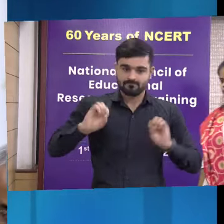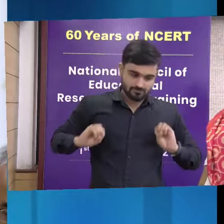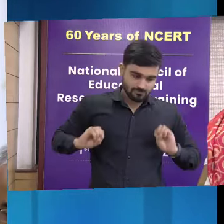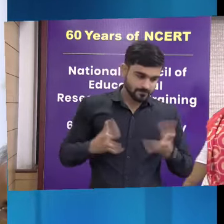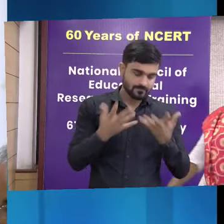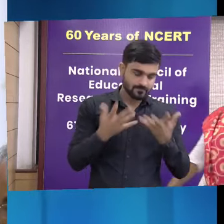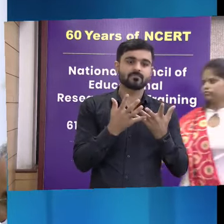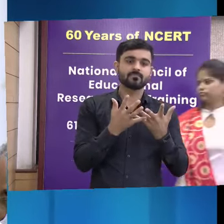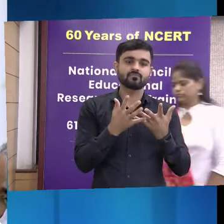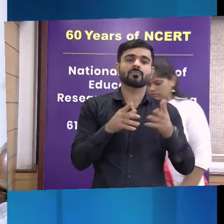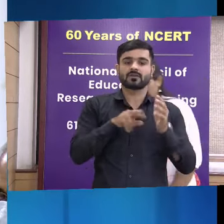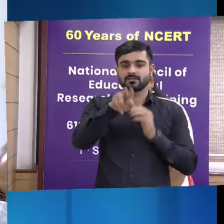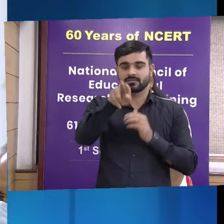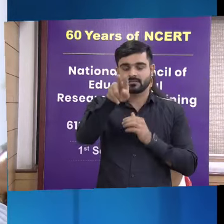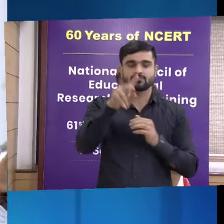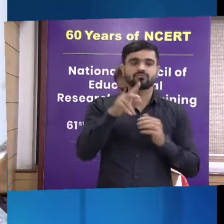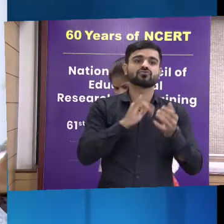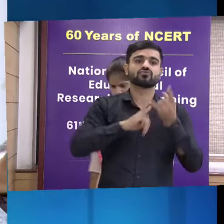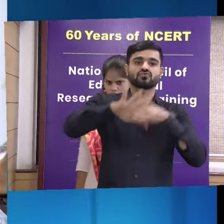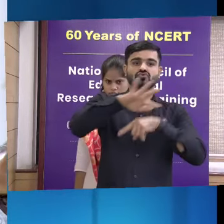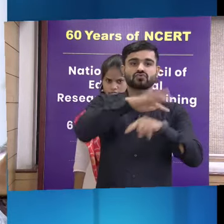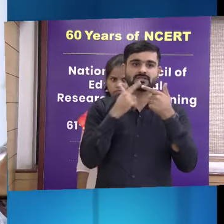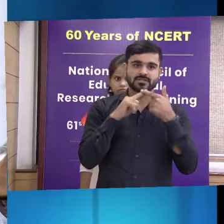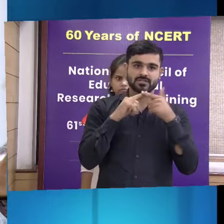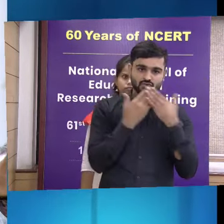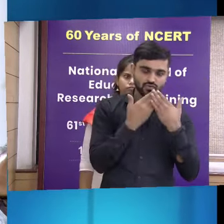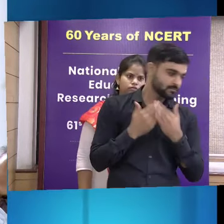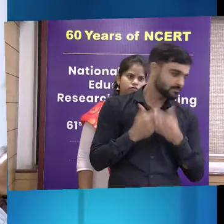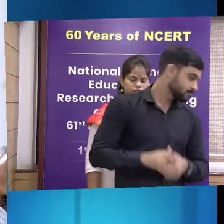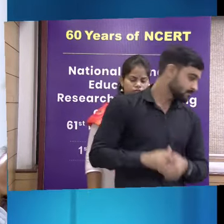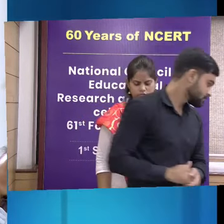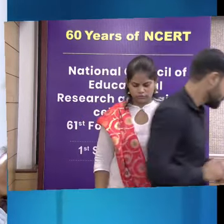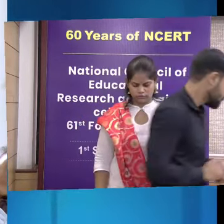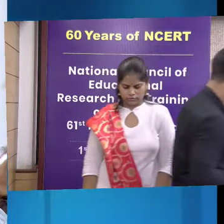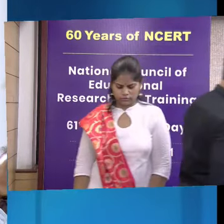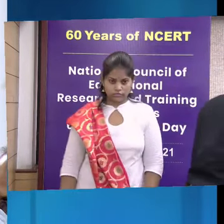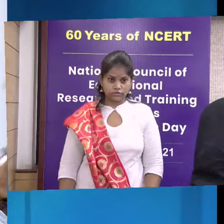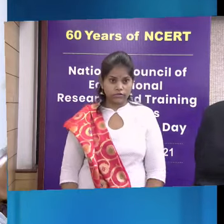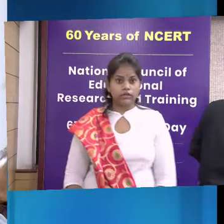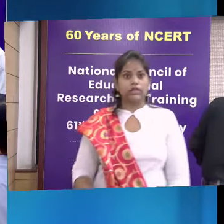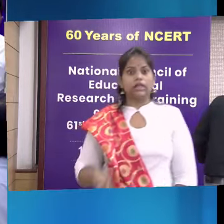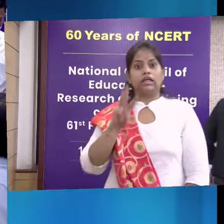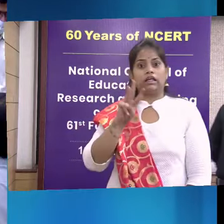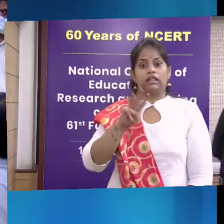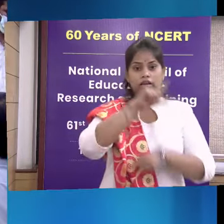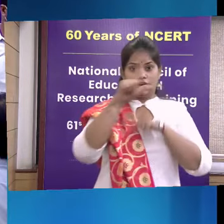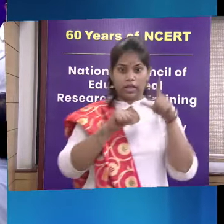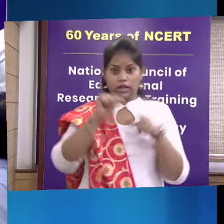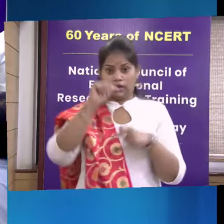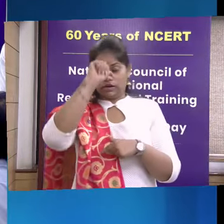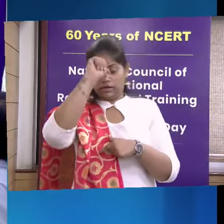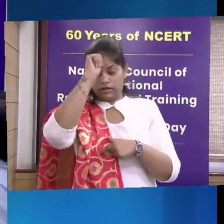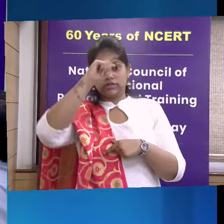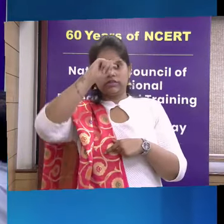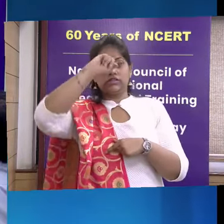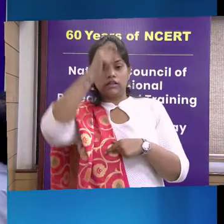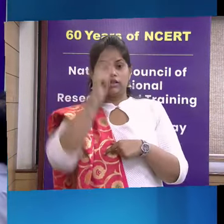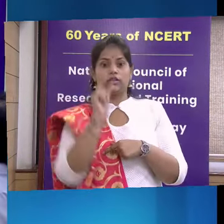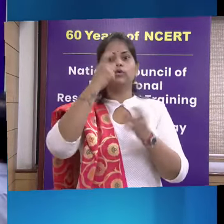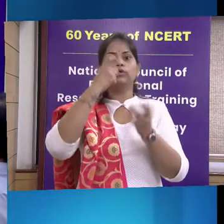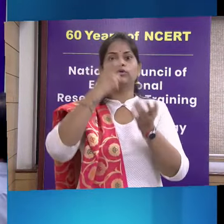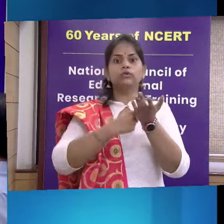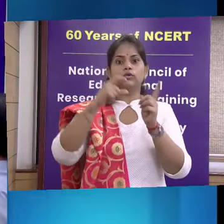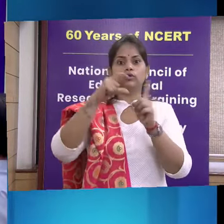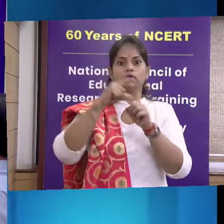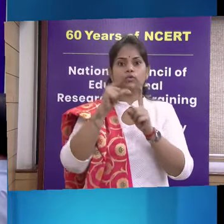the Dictionary of Sociology for School, published in 3 languages, English, Hindi, and Urdu, created by